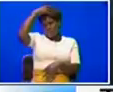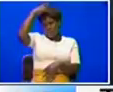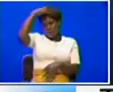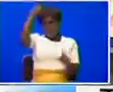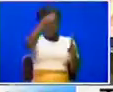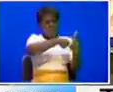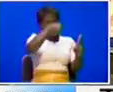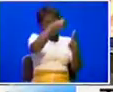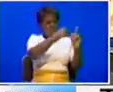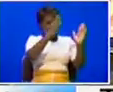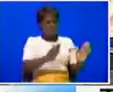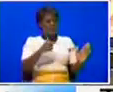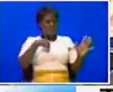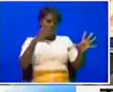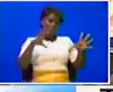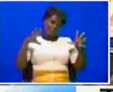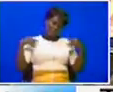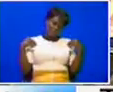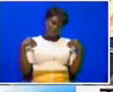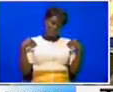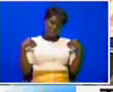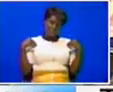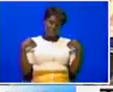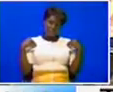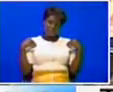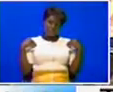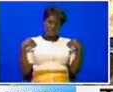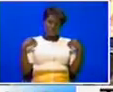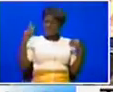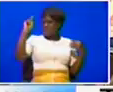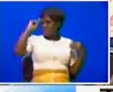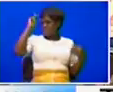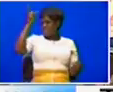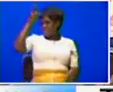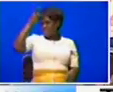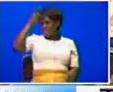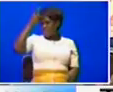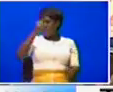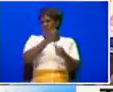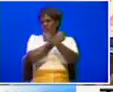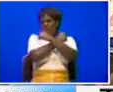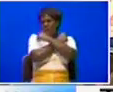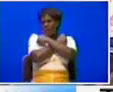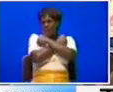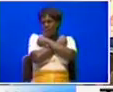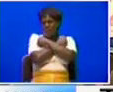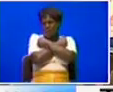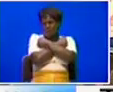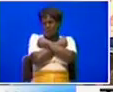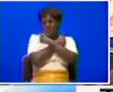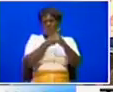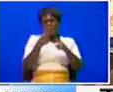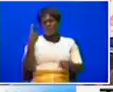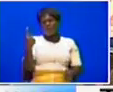activist for managers. I agree that Mr. Kidero is actually very passionate and dependable, but only in one